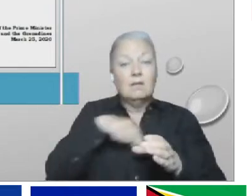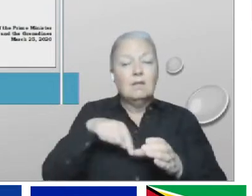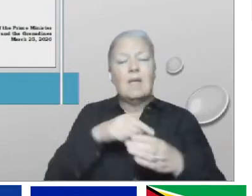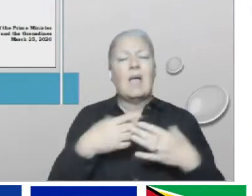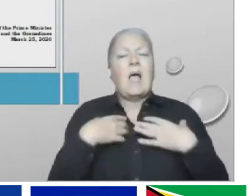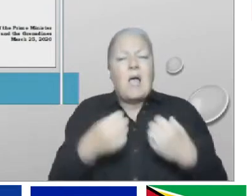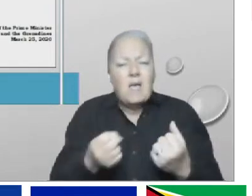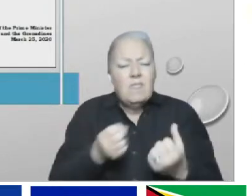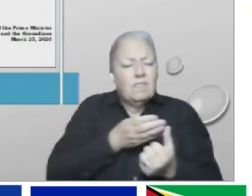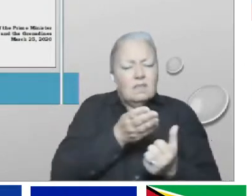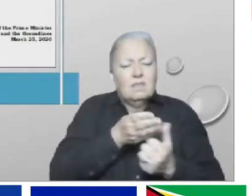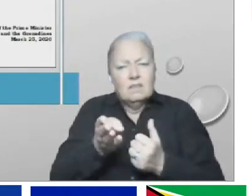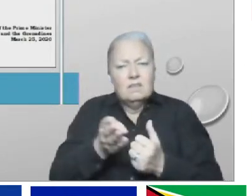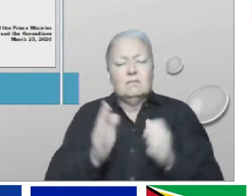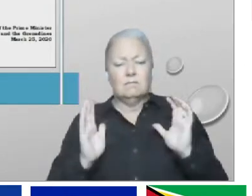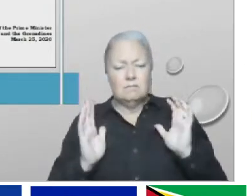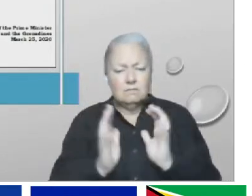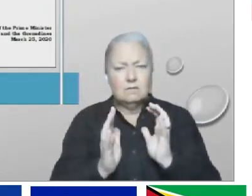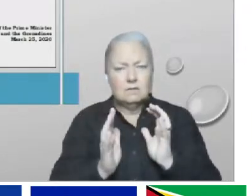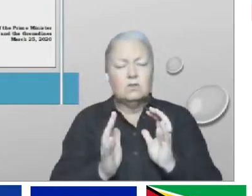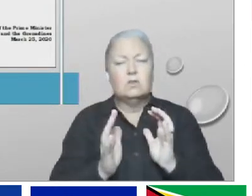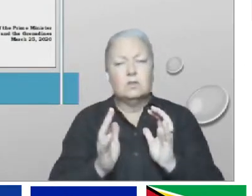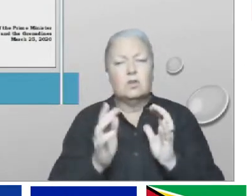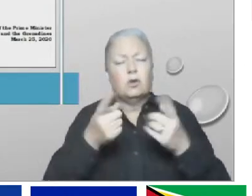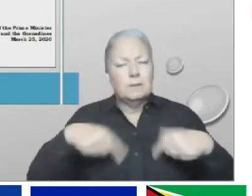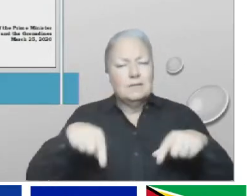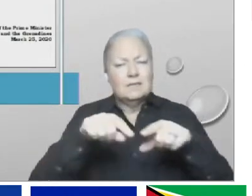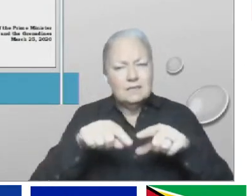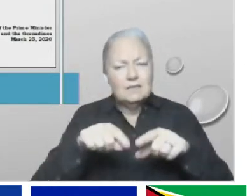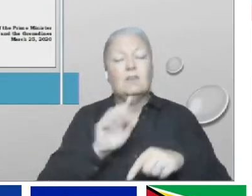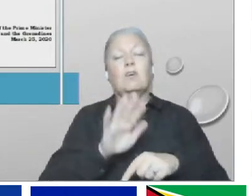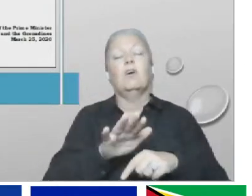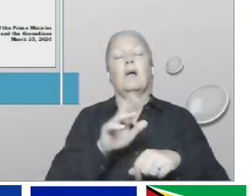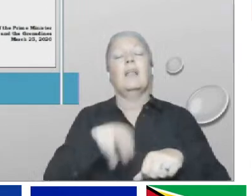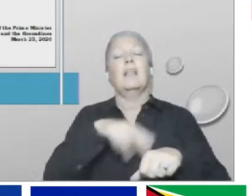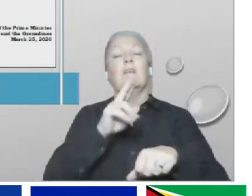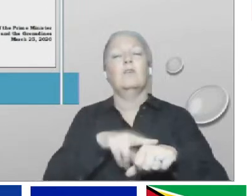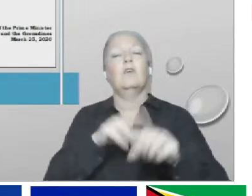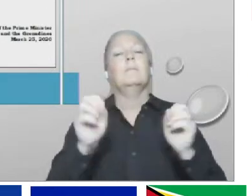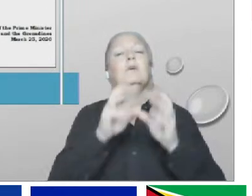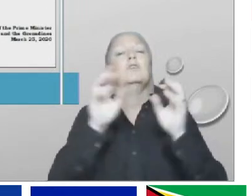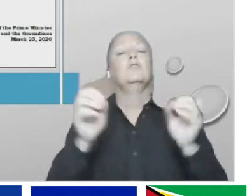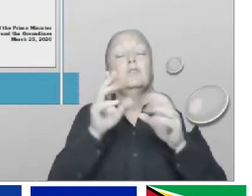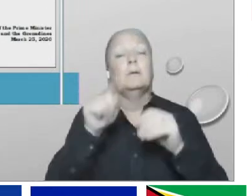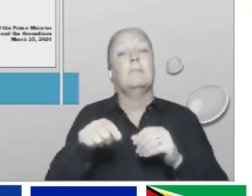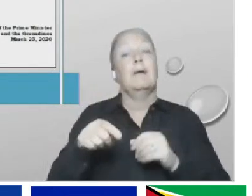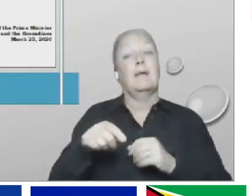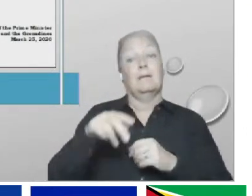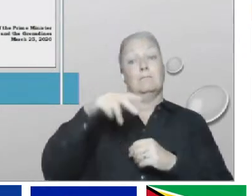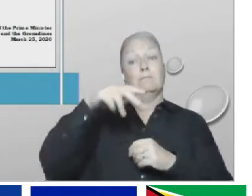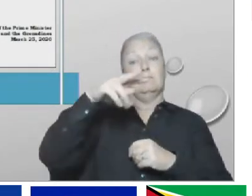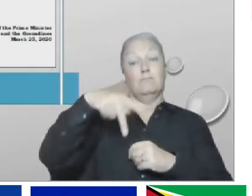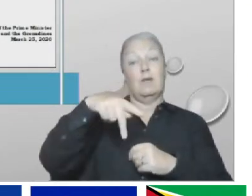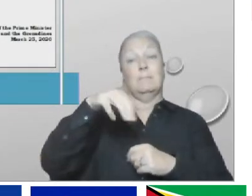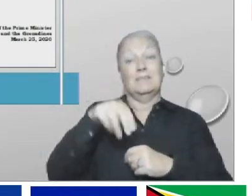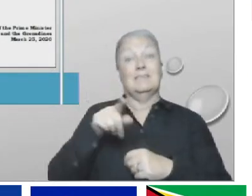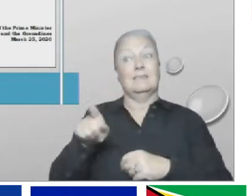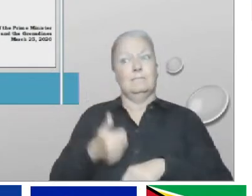National Emergency Committee, chaired by the Honorable Prime Minister, who is also the Minister of National Security, was fully